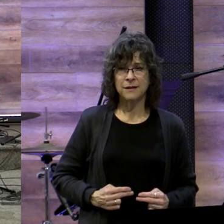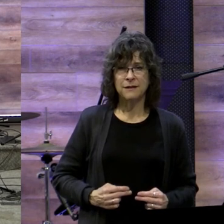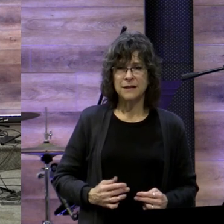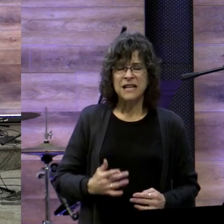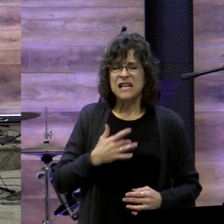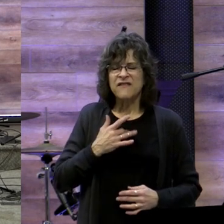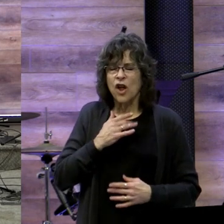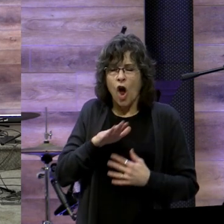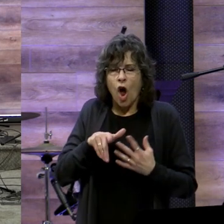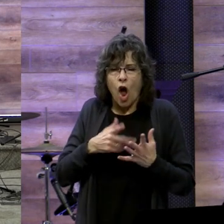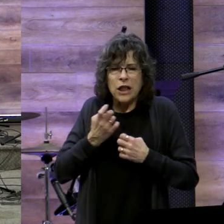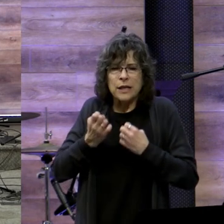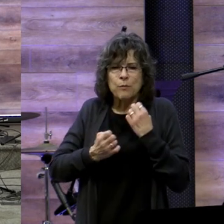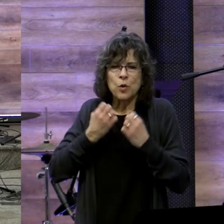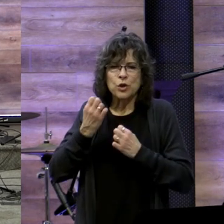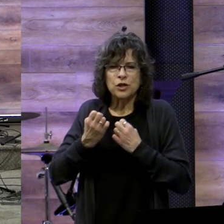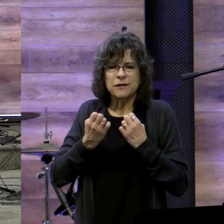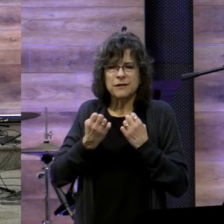gamut of